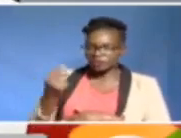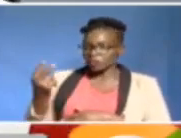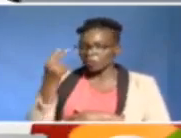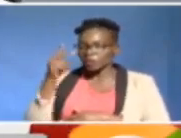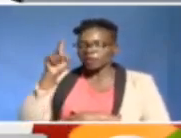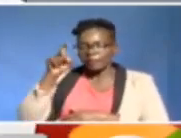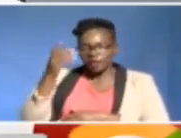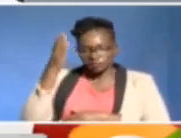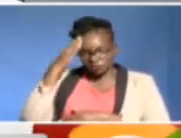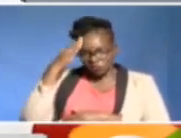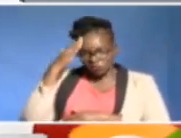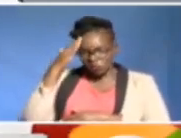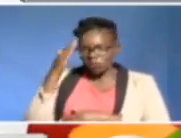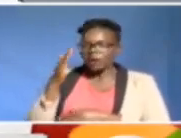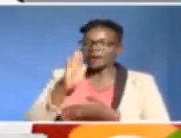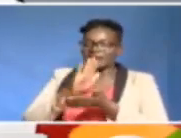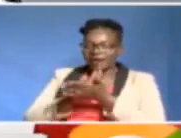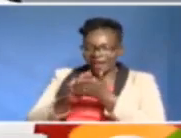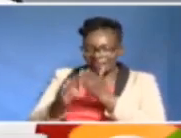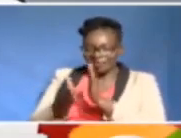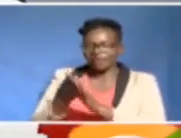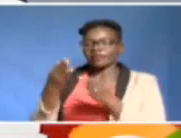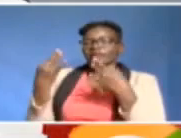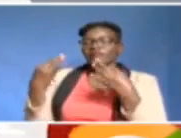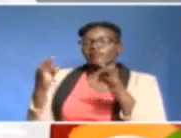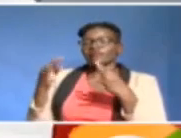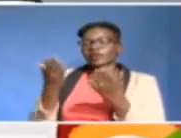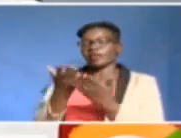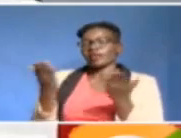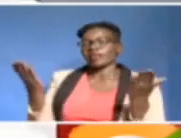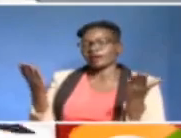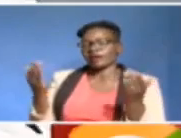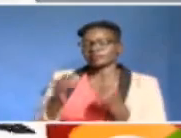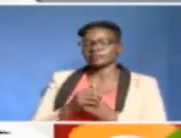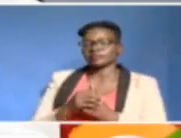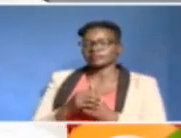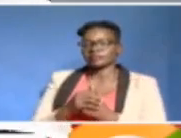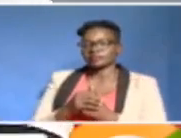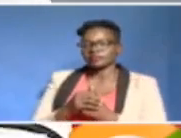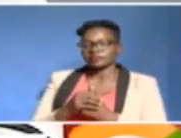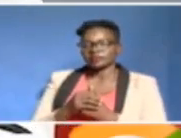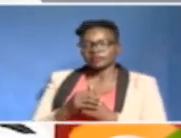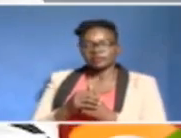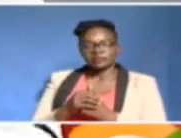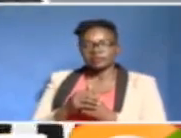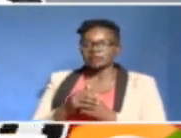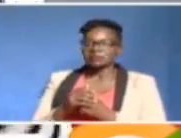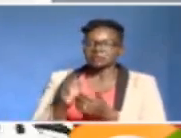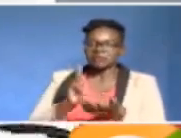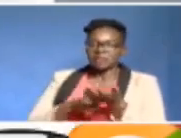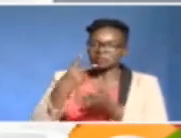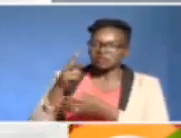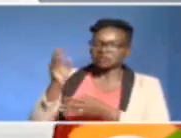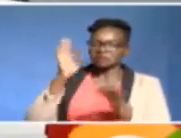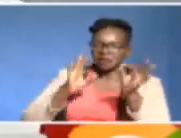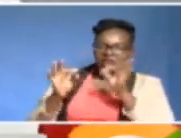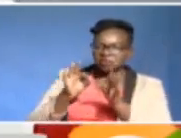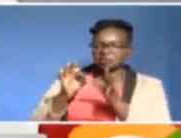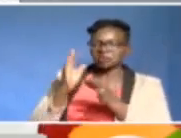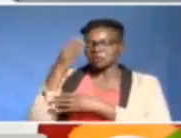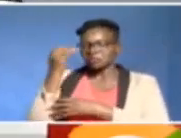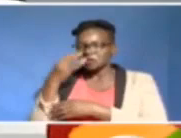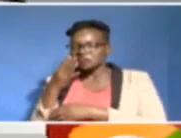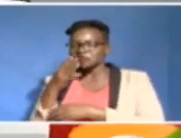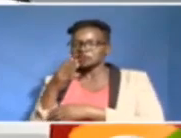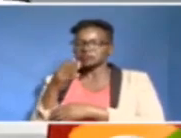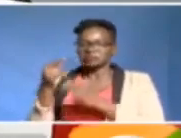know, that mm-hmm. there is no point at which it's free. You know, mm-hmm. the glamour, mm-hmm. the good life, yeah. you know, unless you work